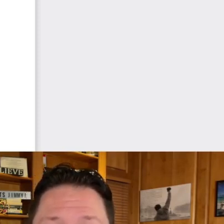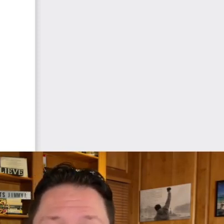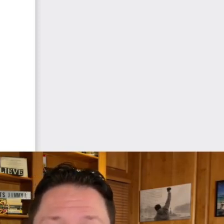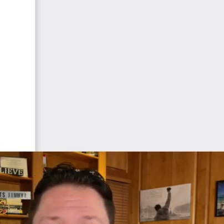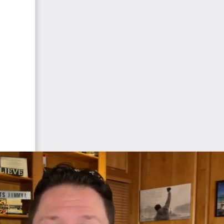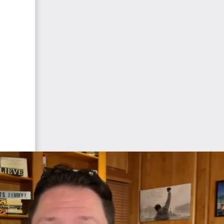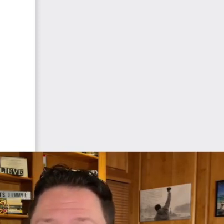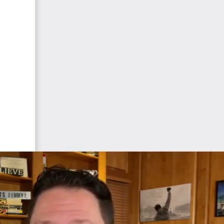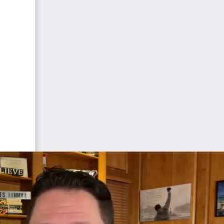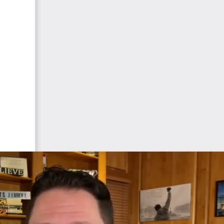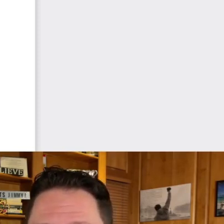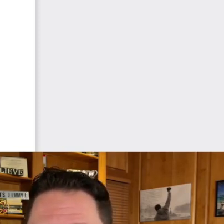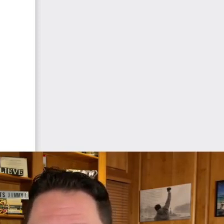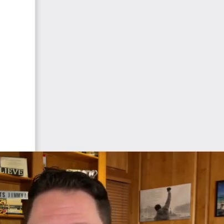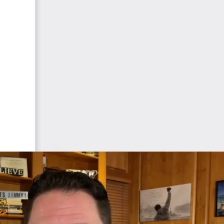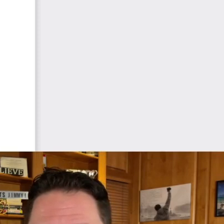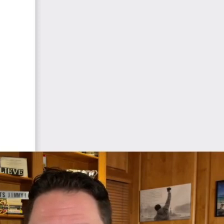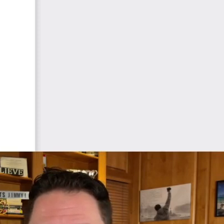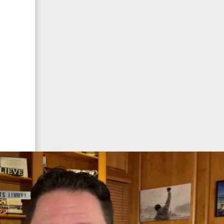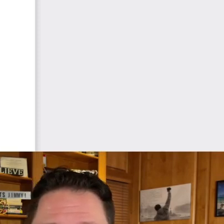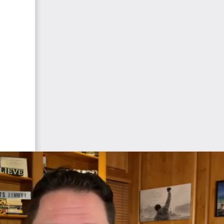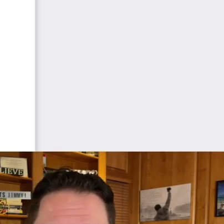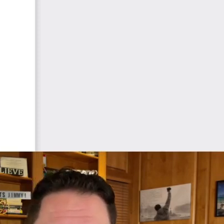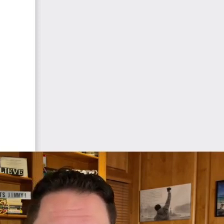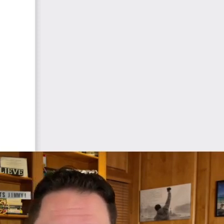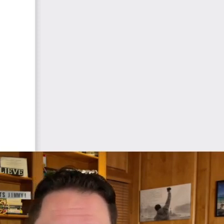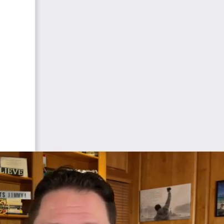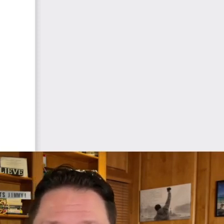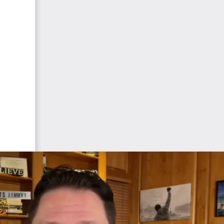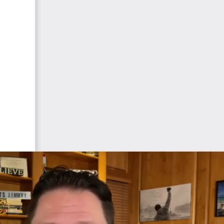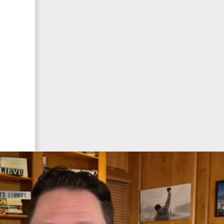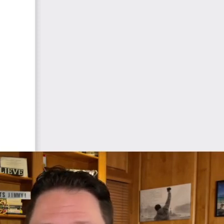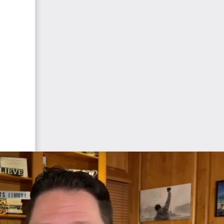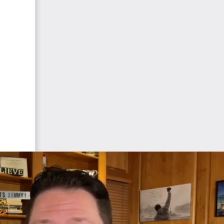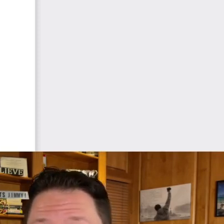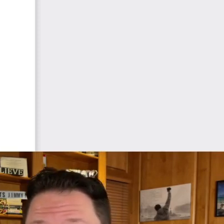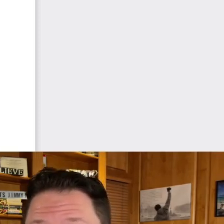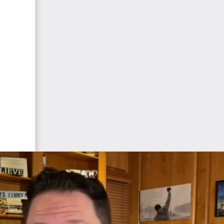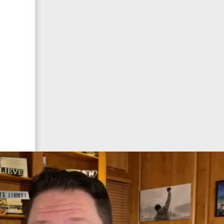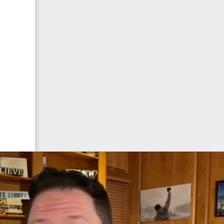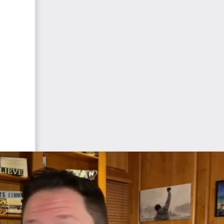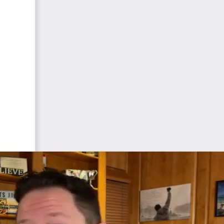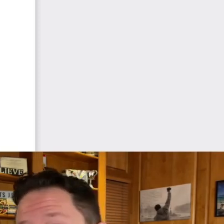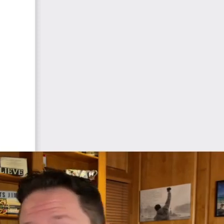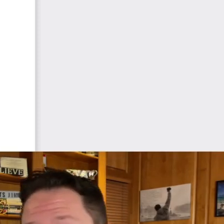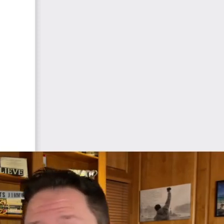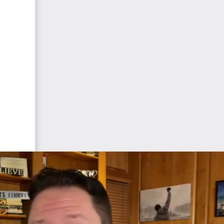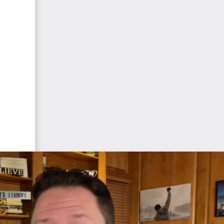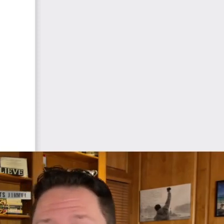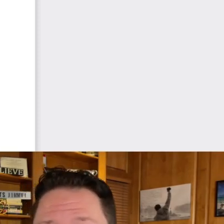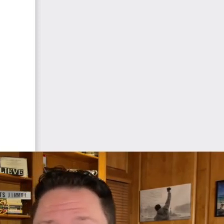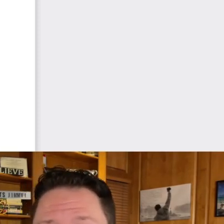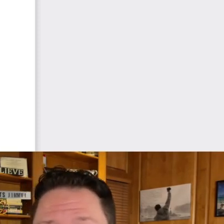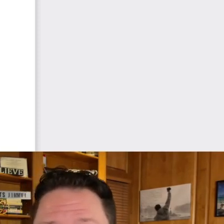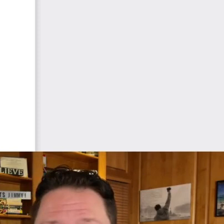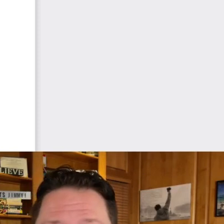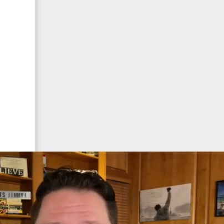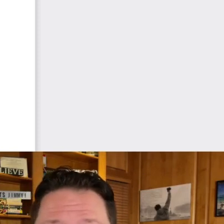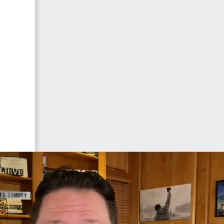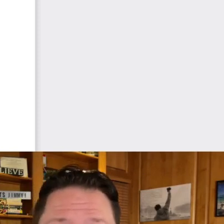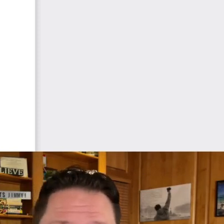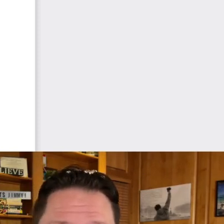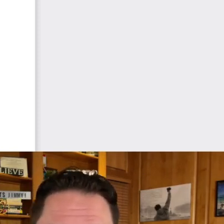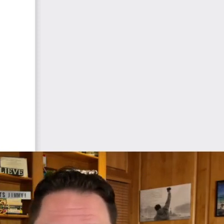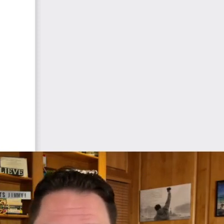as already over 20% of small businesses have already gone out of business, and this would put more pressure on small businesses to